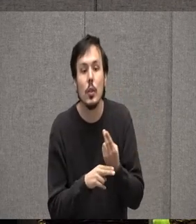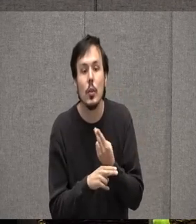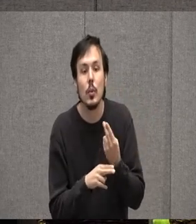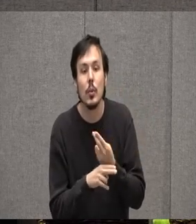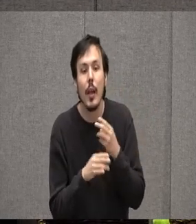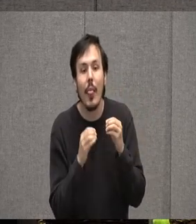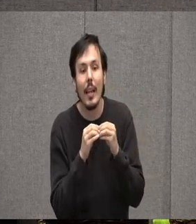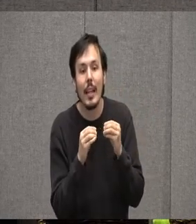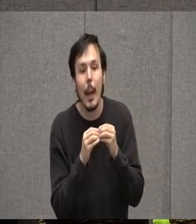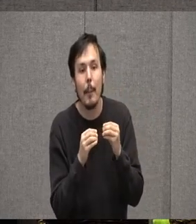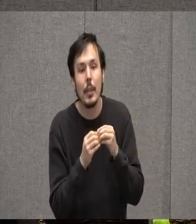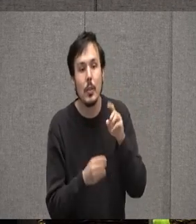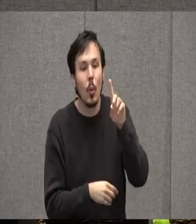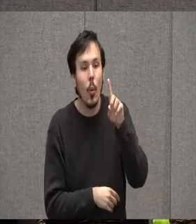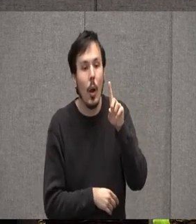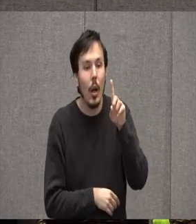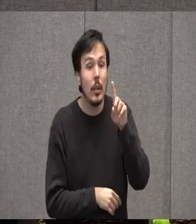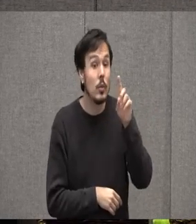the numbers